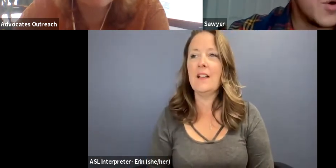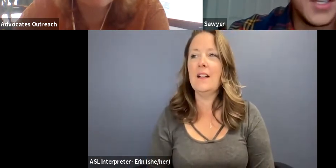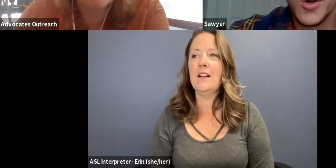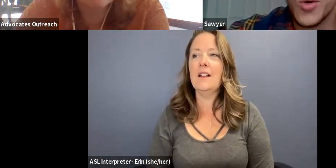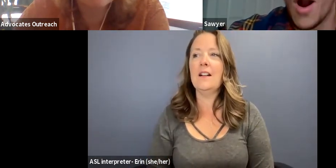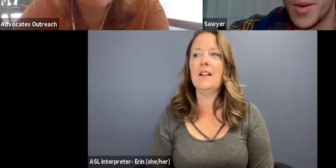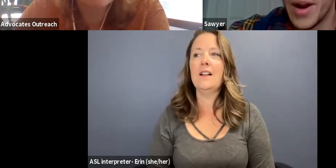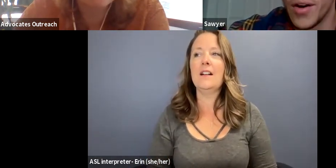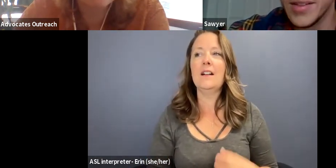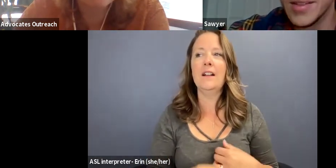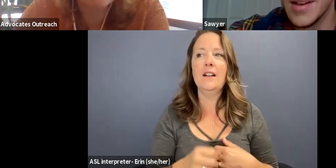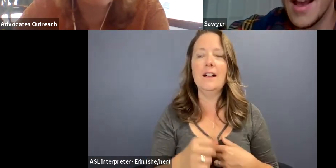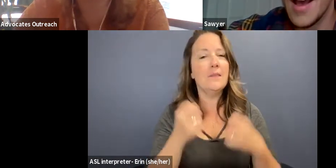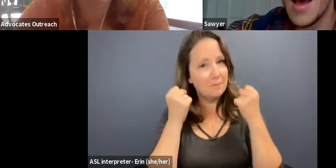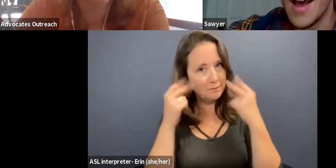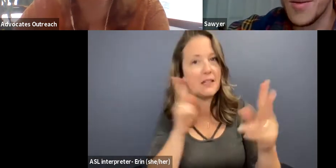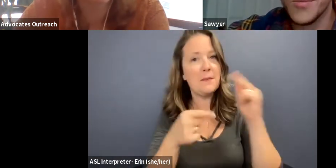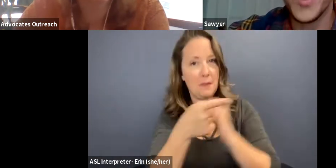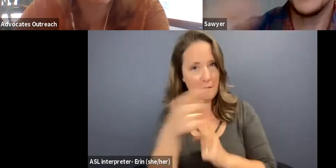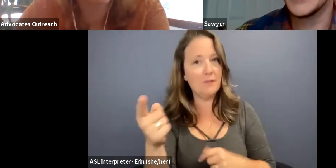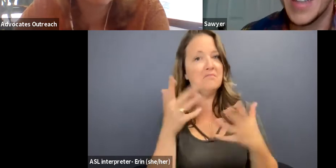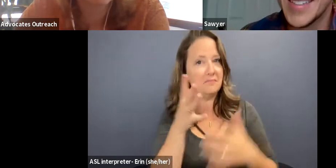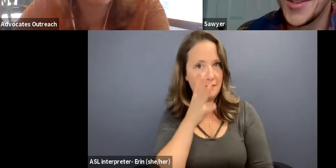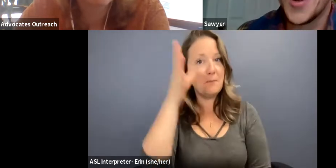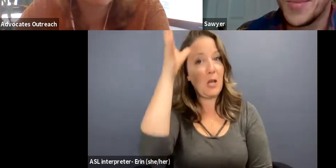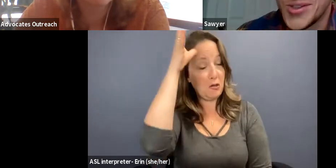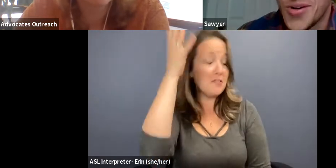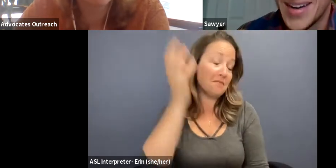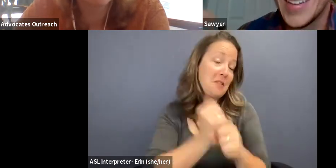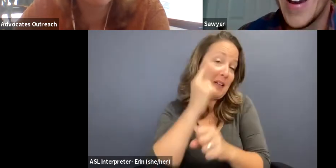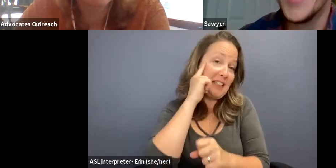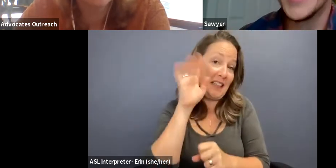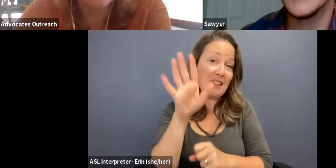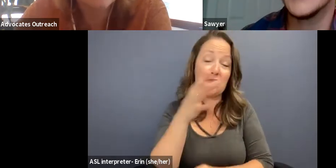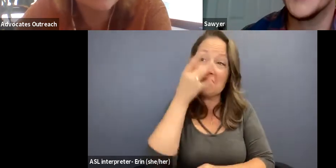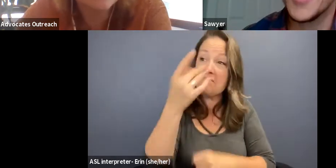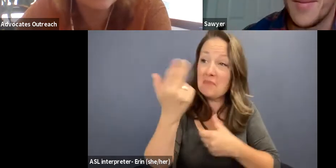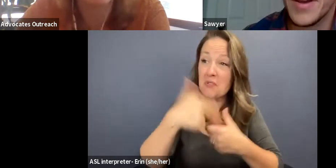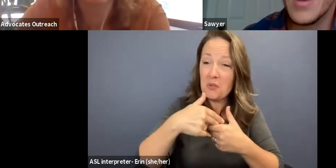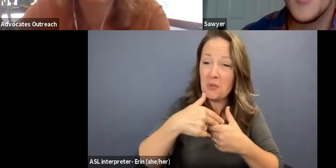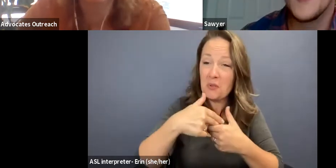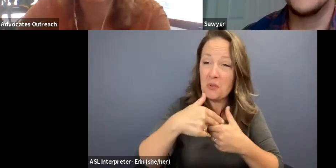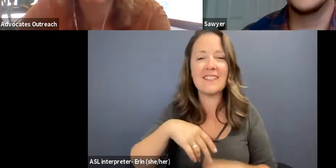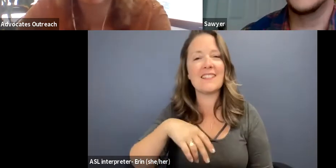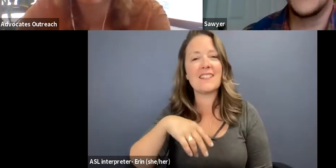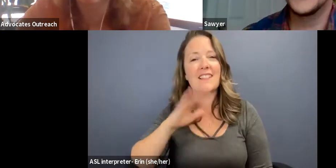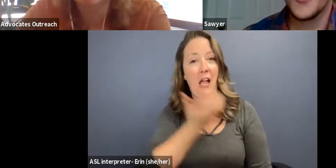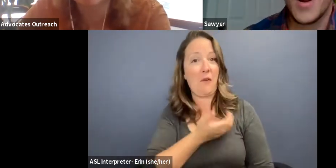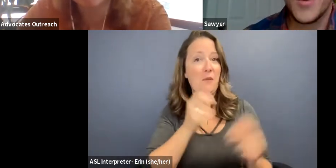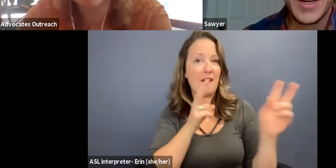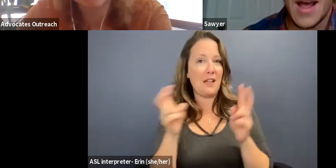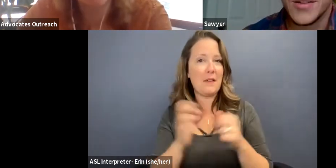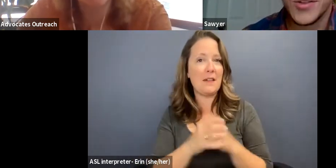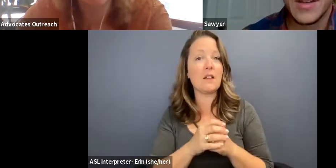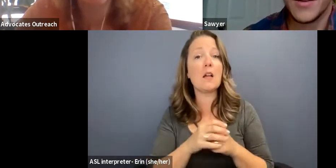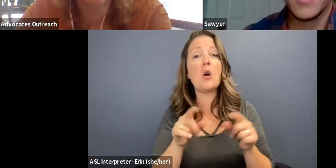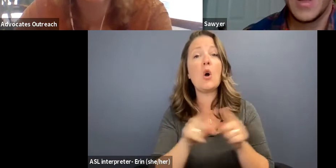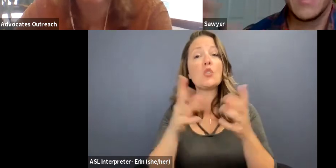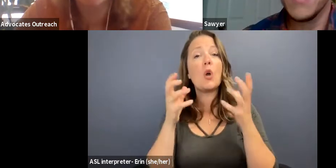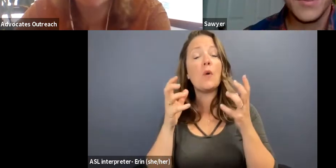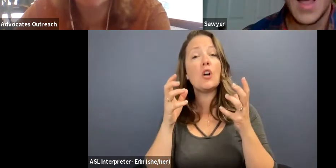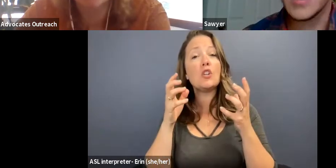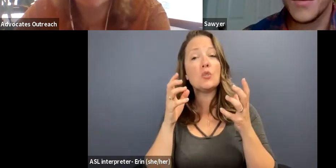other countries, places around the world. So thank you for showing up for this and being interested. And I'm going to do my best